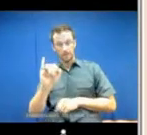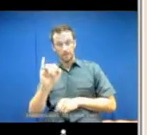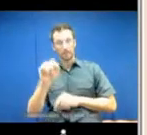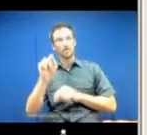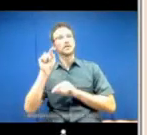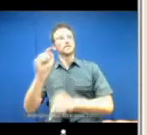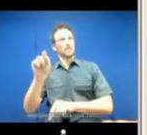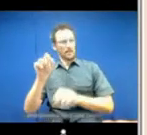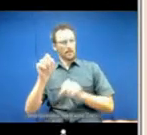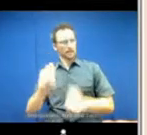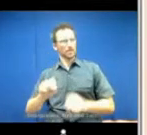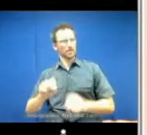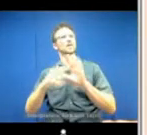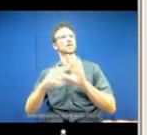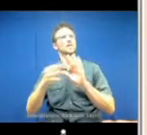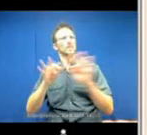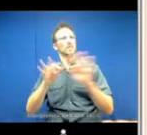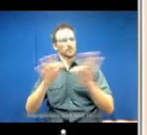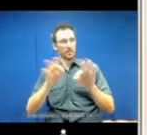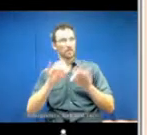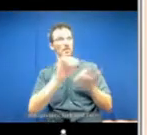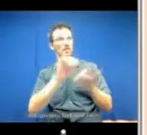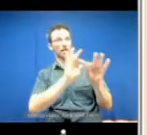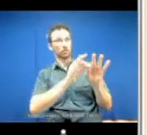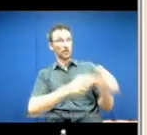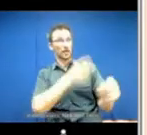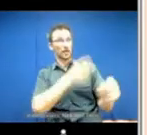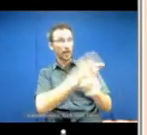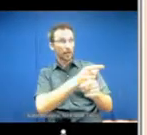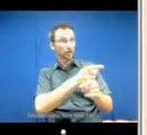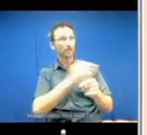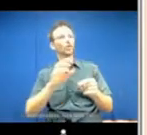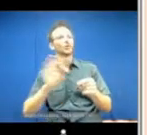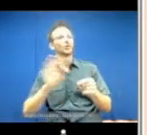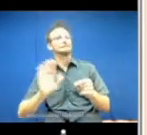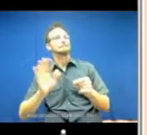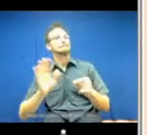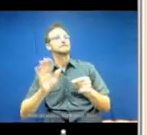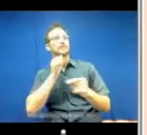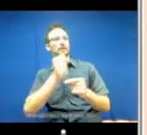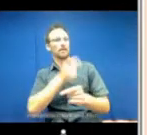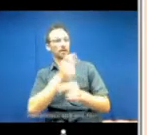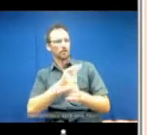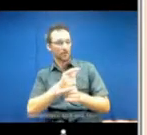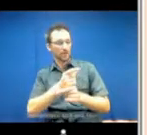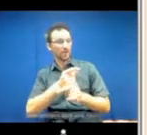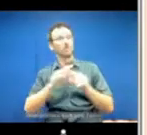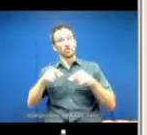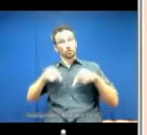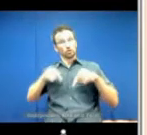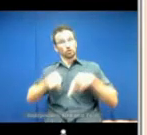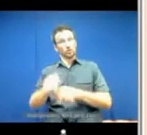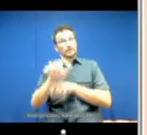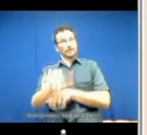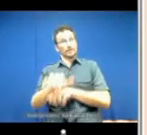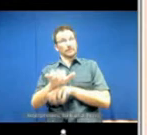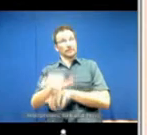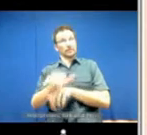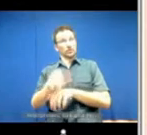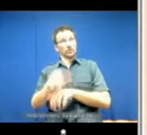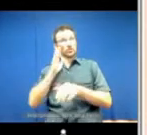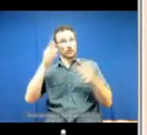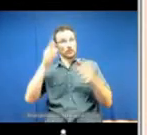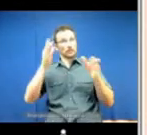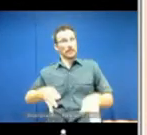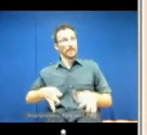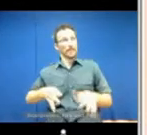accurate. And because it's a deposition, nobody would make the decision right then and there. But the transcript would have the